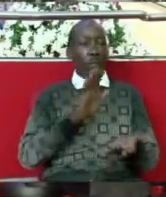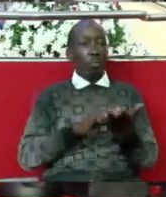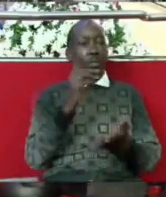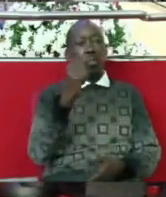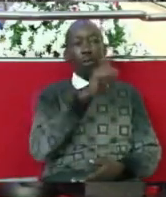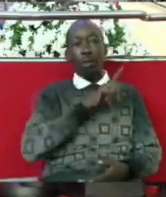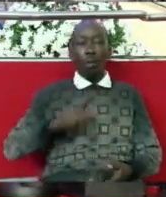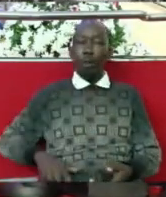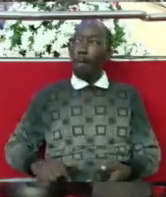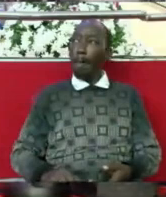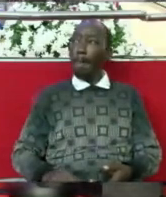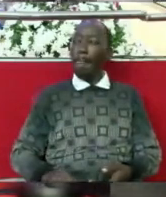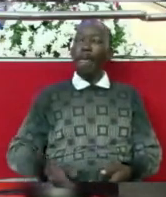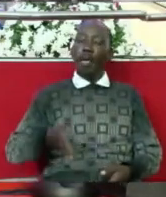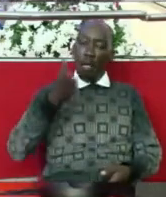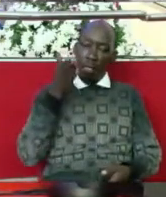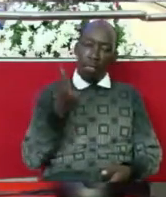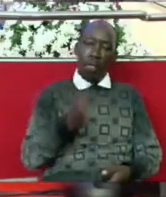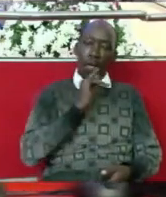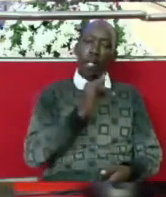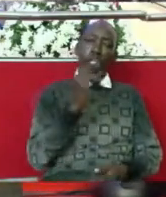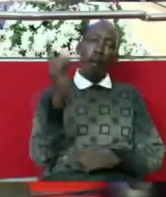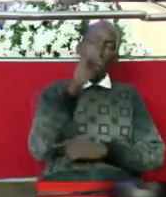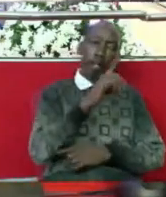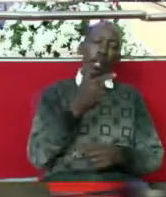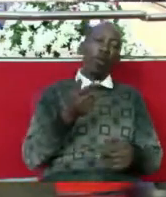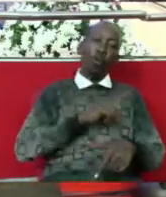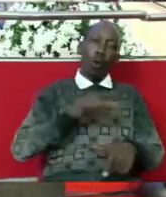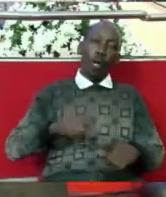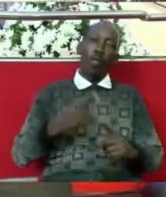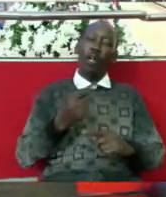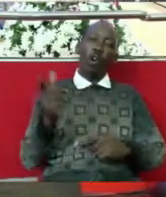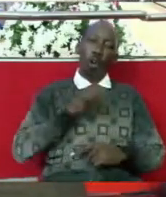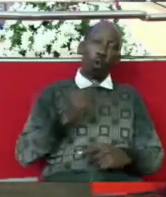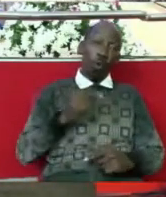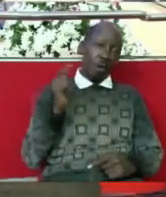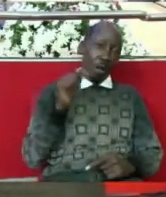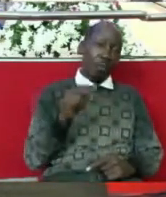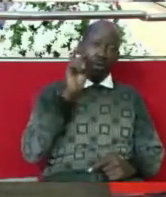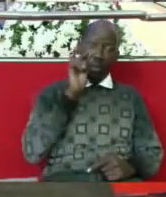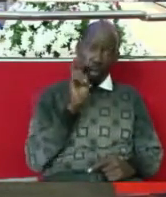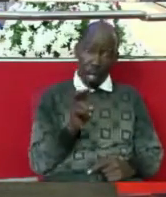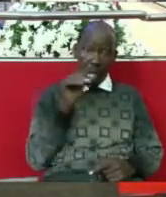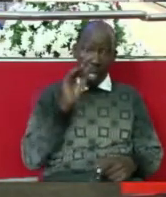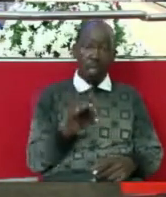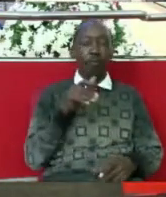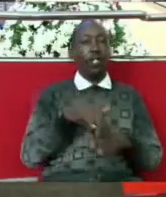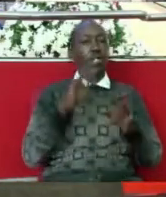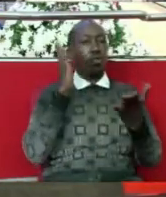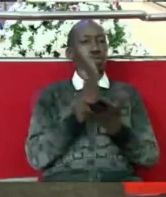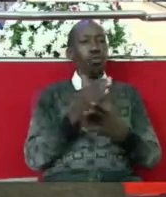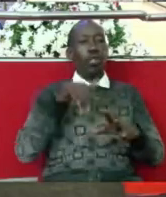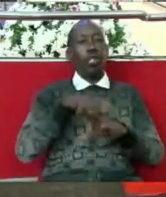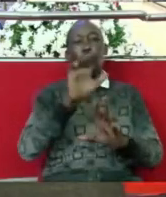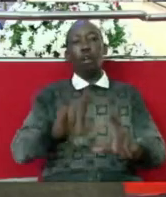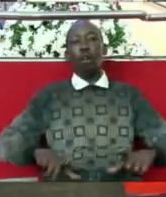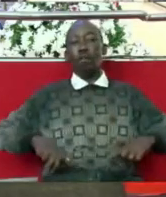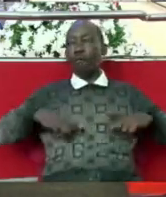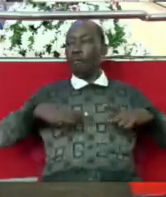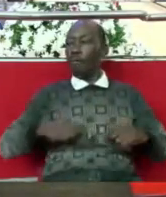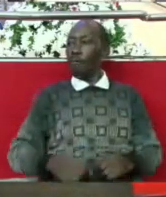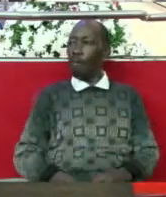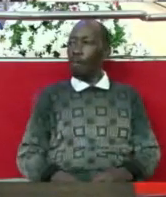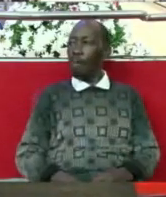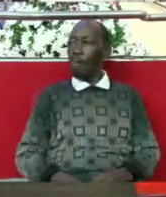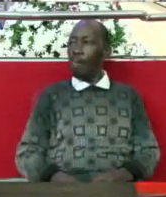asifiwe. There is a day when the Lord will come to check kama iko hivyo hakika kwa maisha yako. God will come to check if it truly like that in your